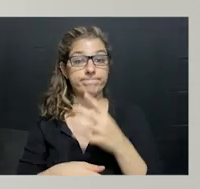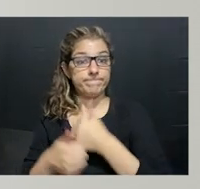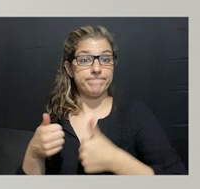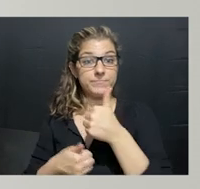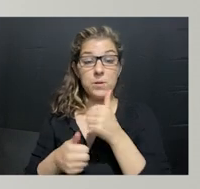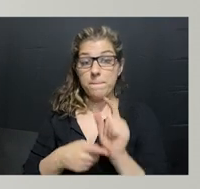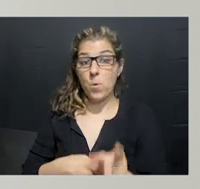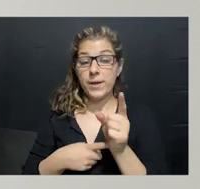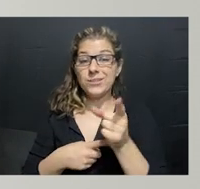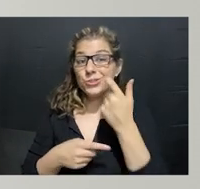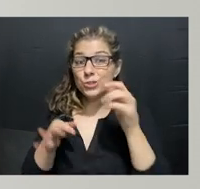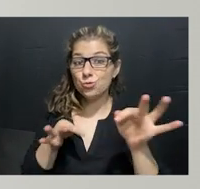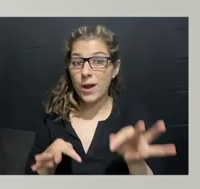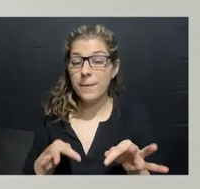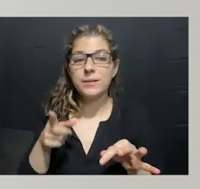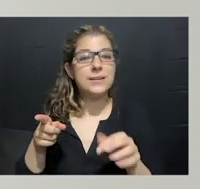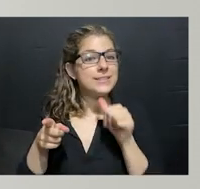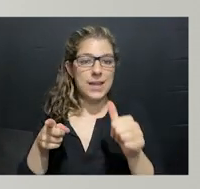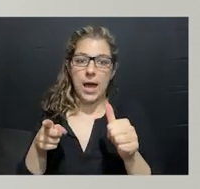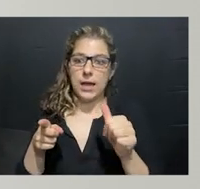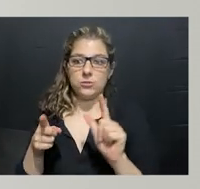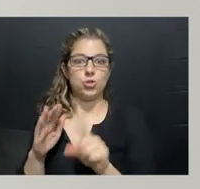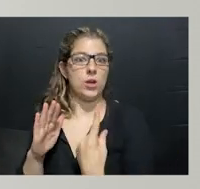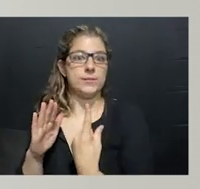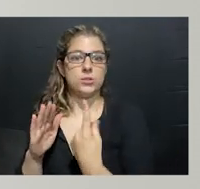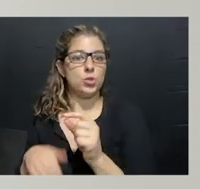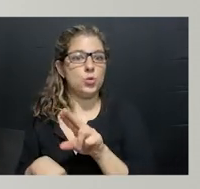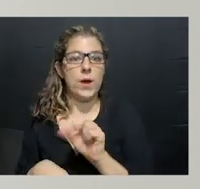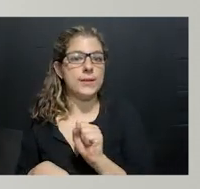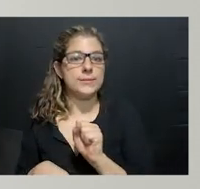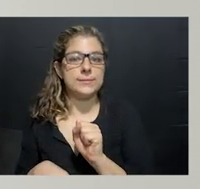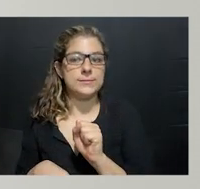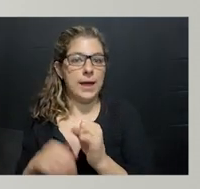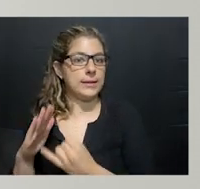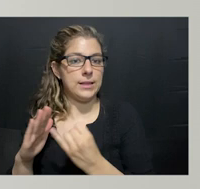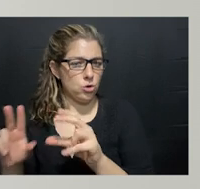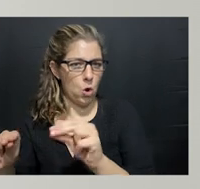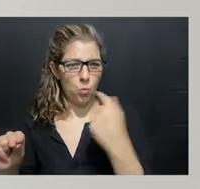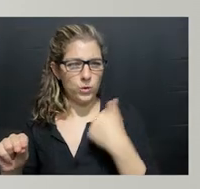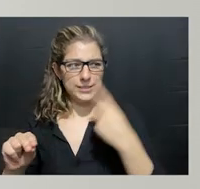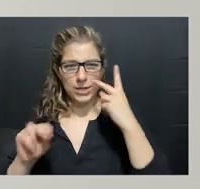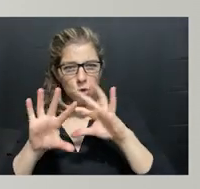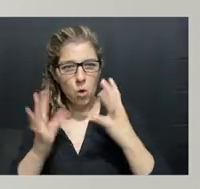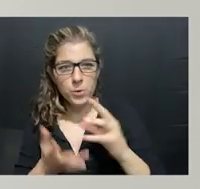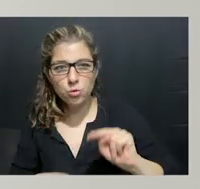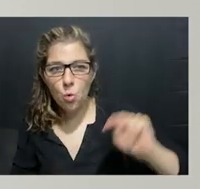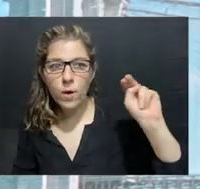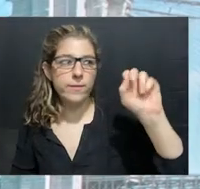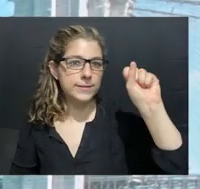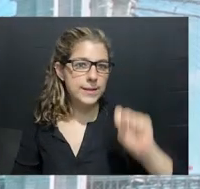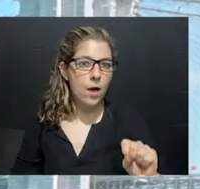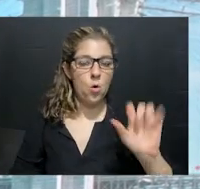authoritarian moment that you describe is not isolated to the United States at all. We're seeing this in the global north and the global